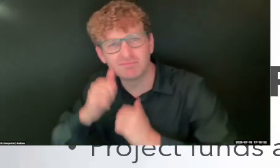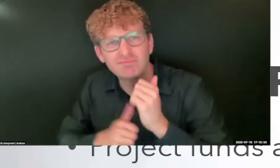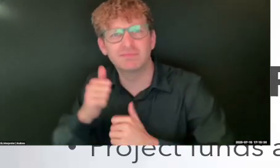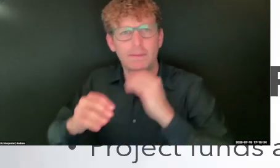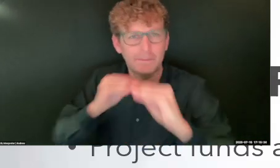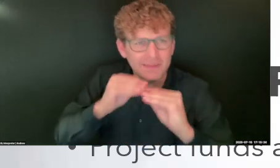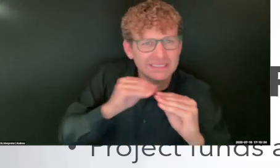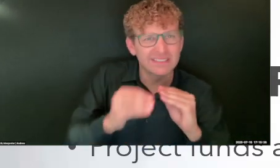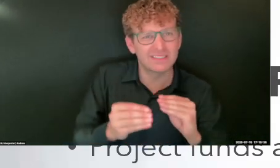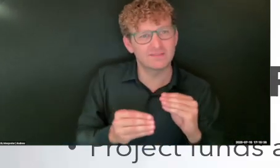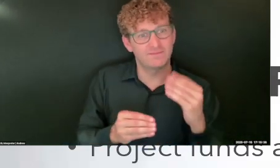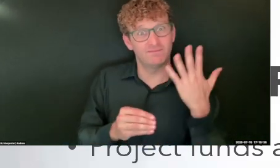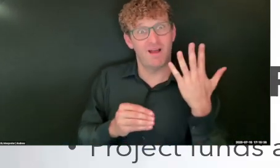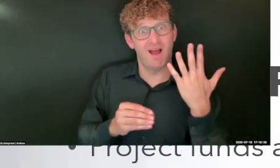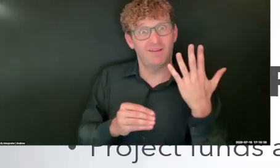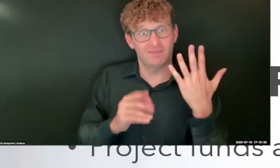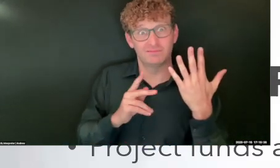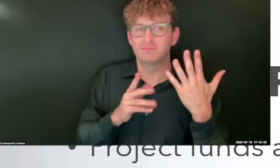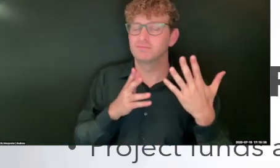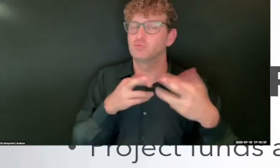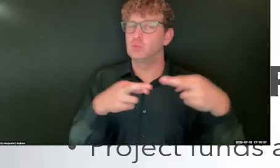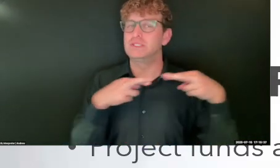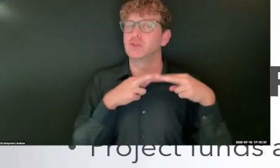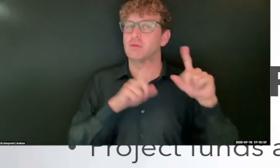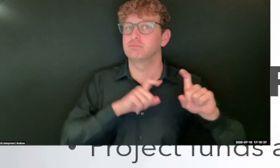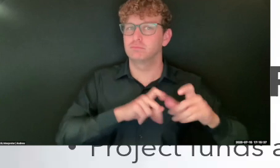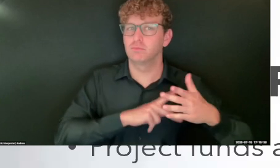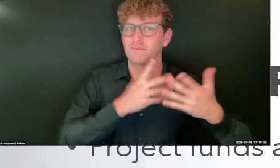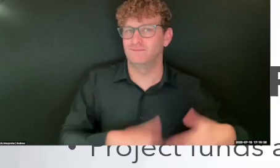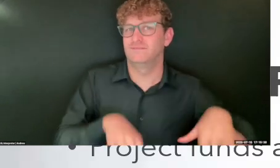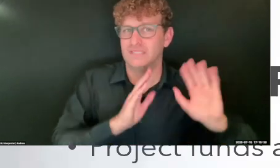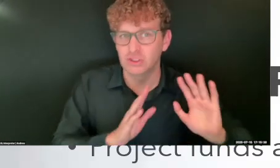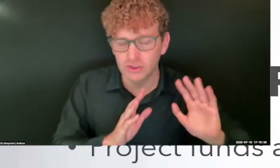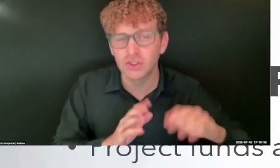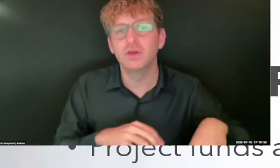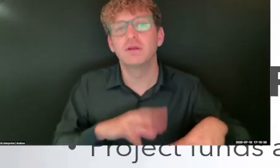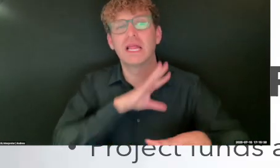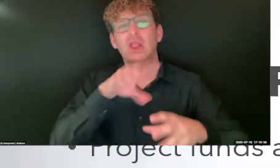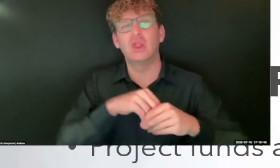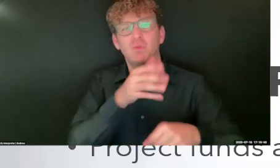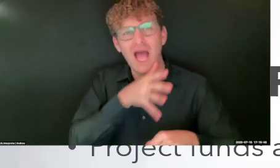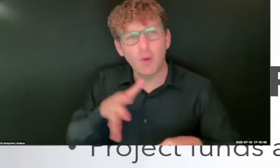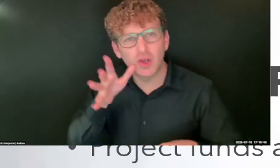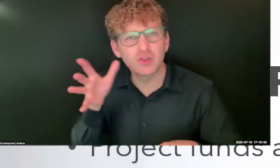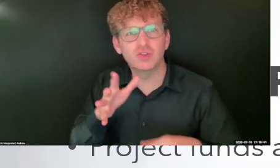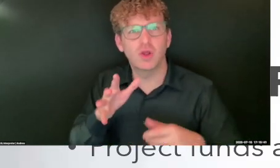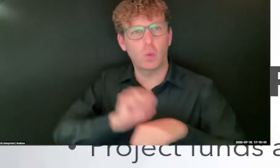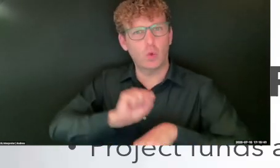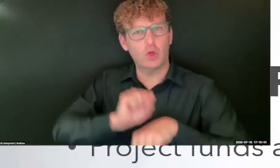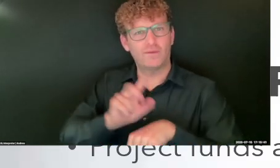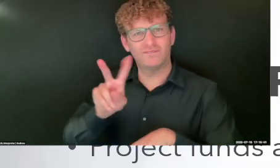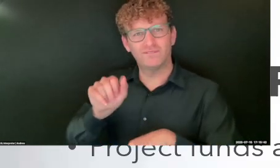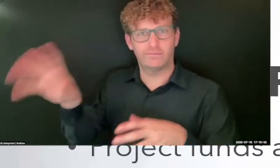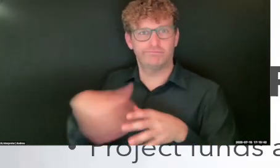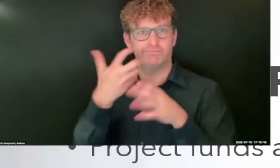Pools Pilot Project, Car Sharing and Mobility Hubs at Affordable Housing Pilot Project, Ecosystems of Shared Mobility in